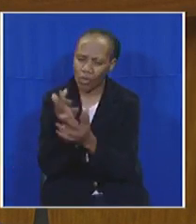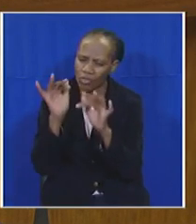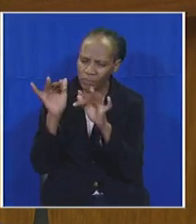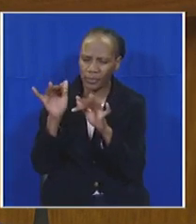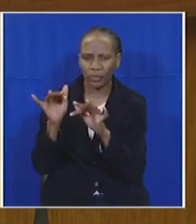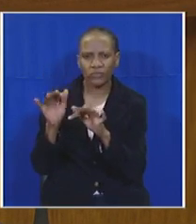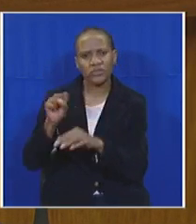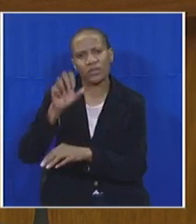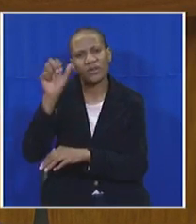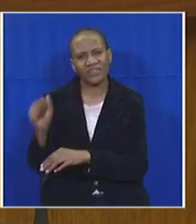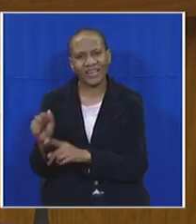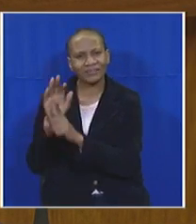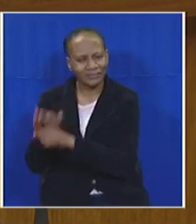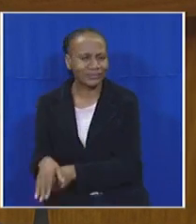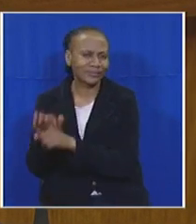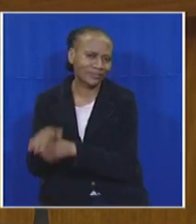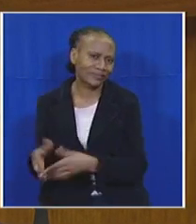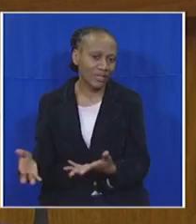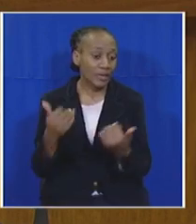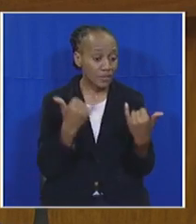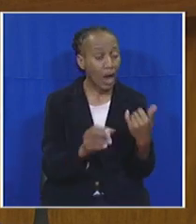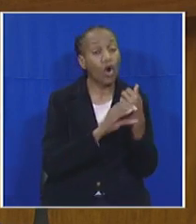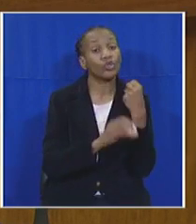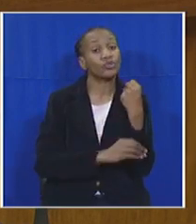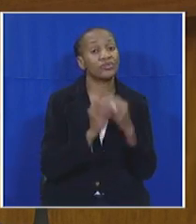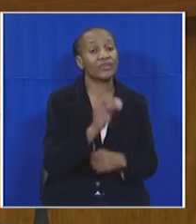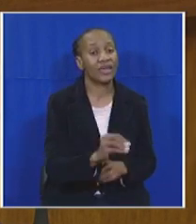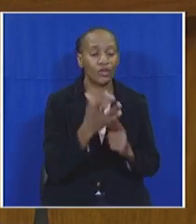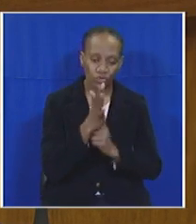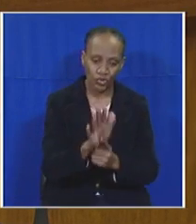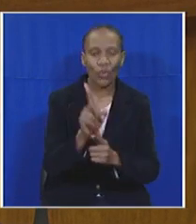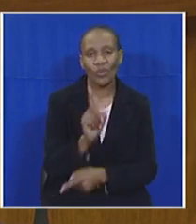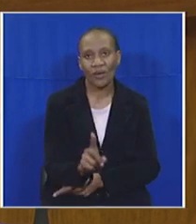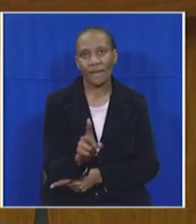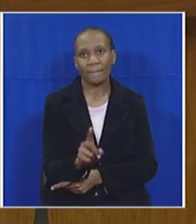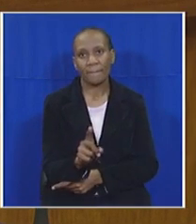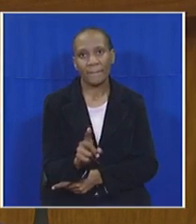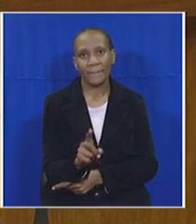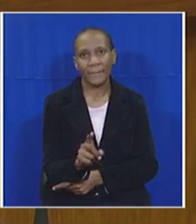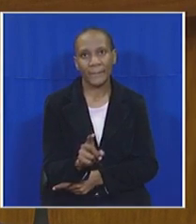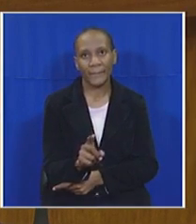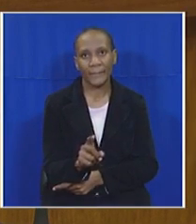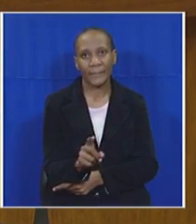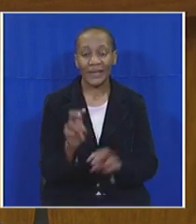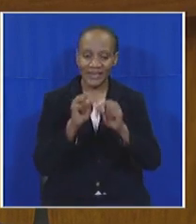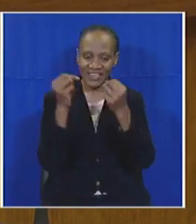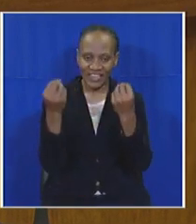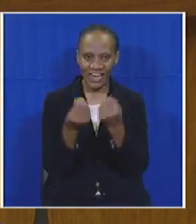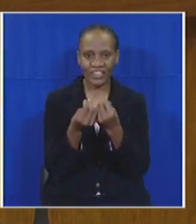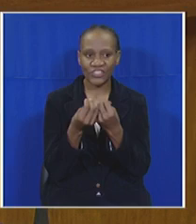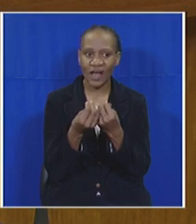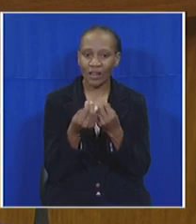Africans. The progressive constitution is a testament to that history. It is a national compact